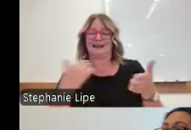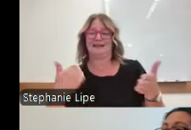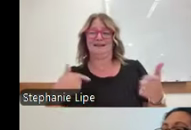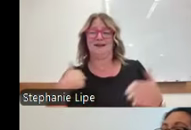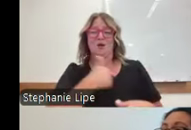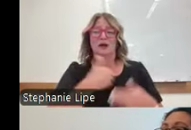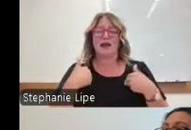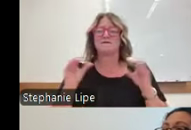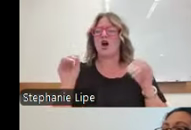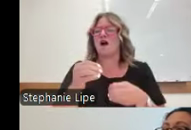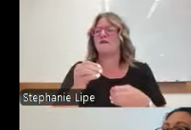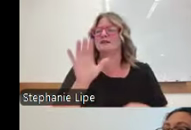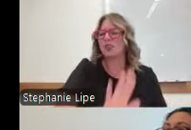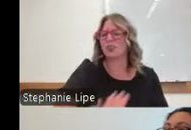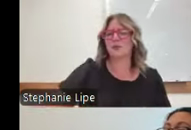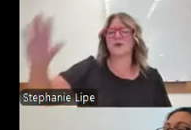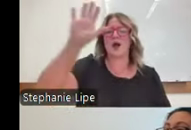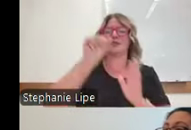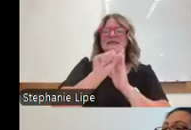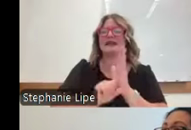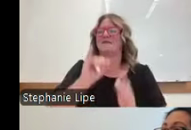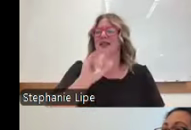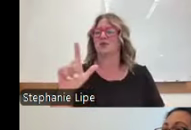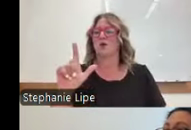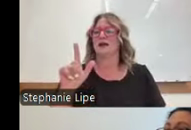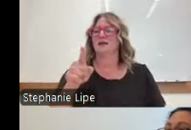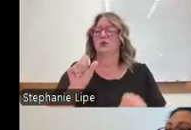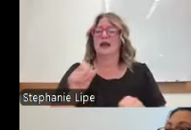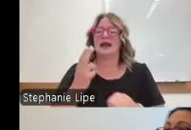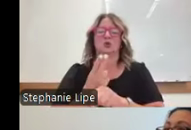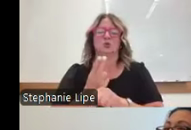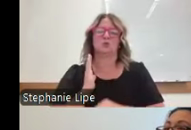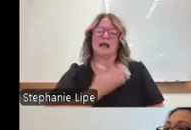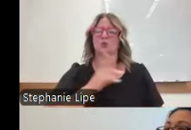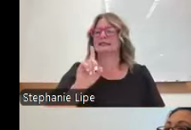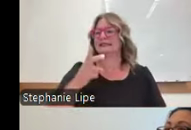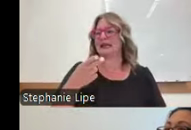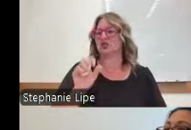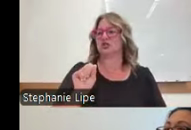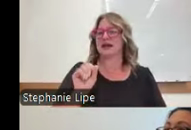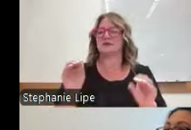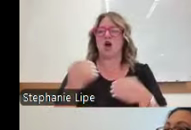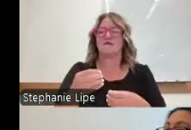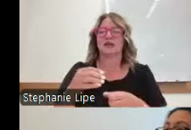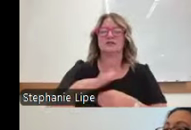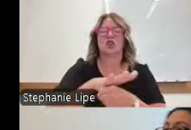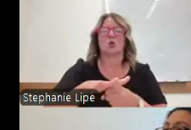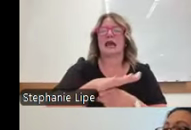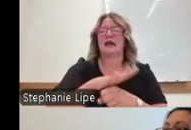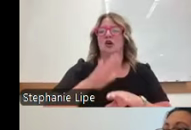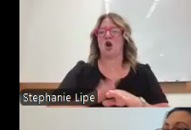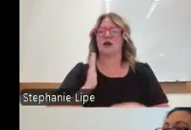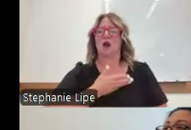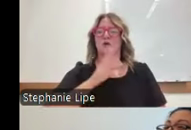As you can tell, we have offices all throughout the state of Illinois. You can use our DHS